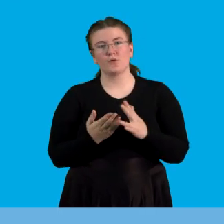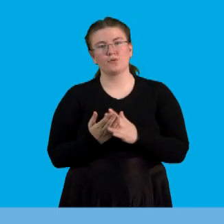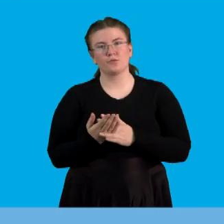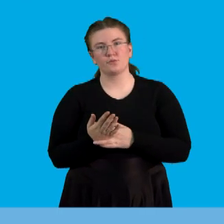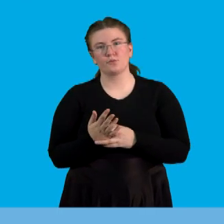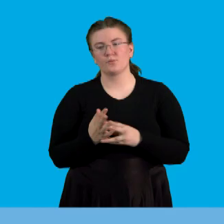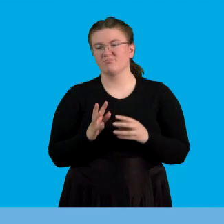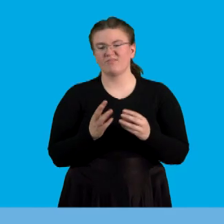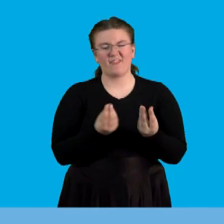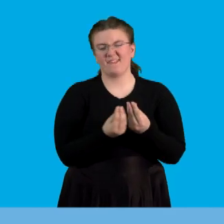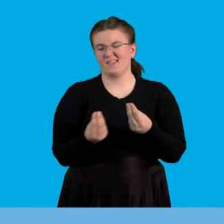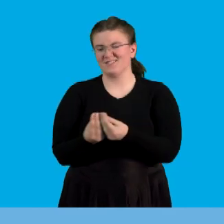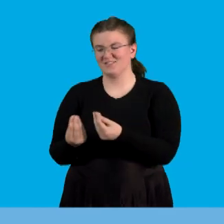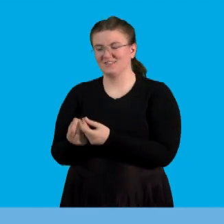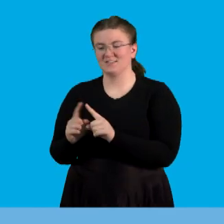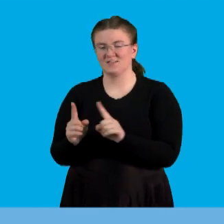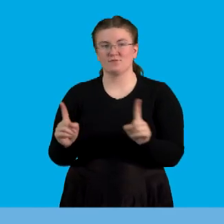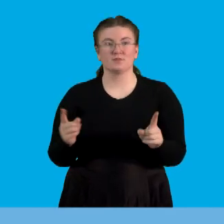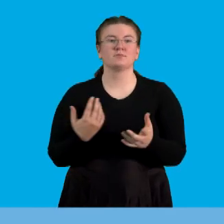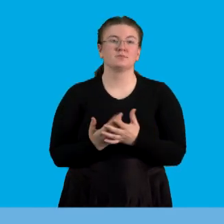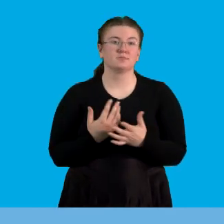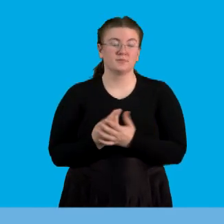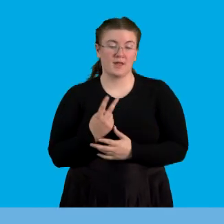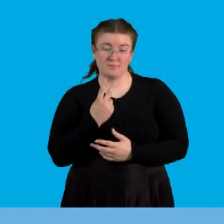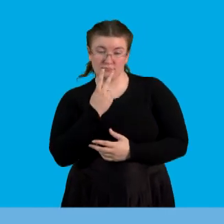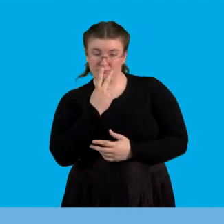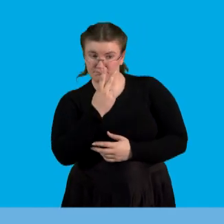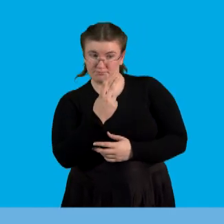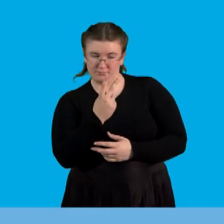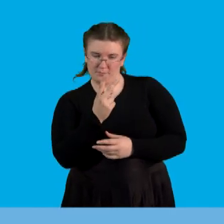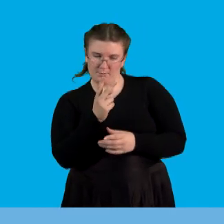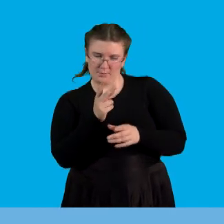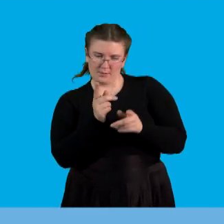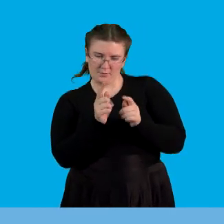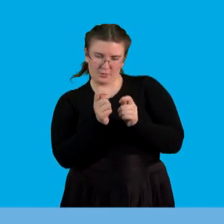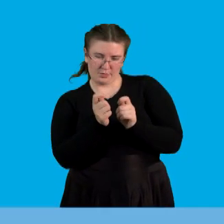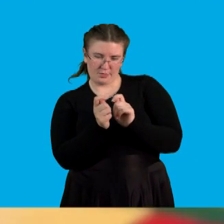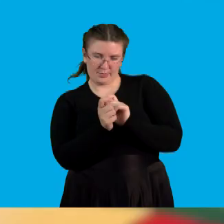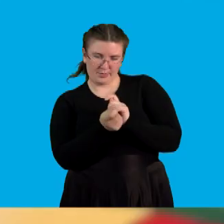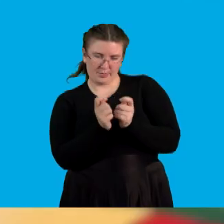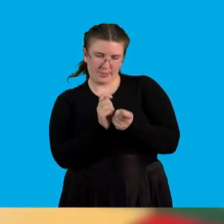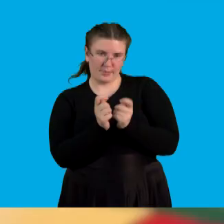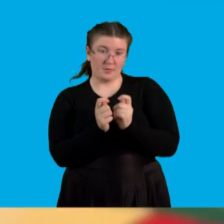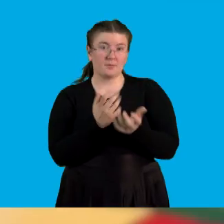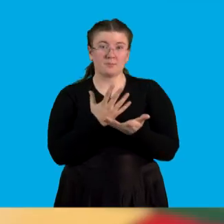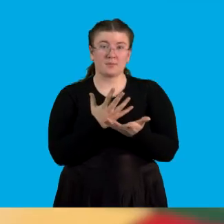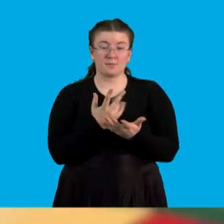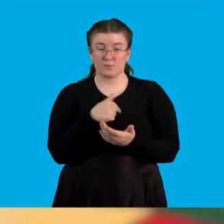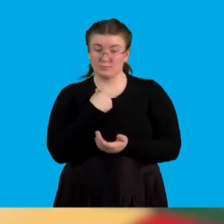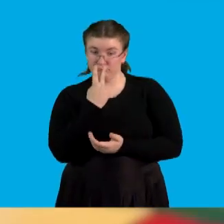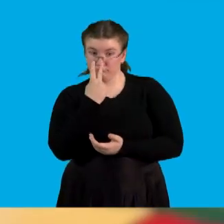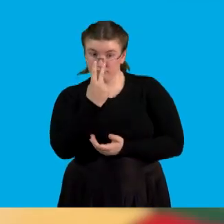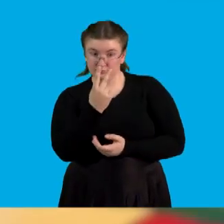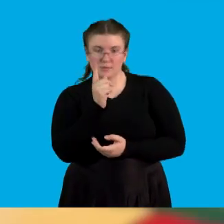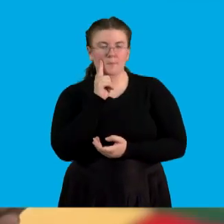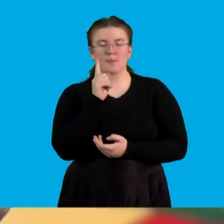different mediums, it can also distort what we see. It can distort so what we see may not be actually